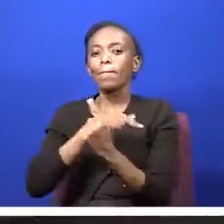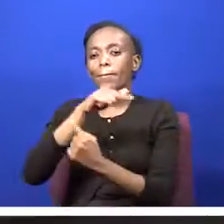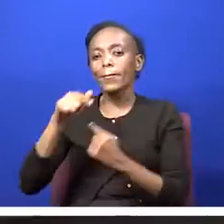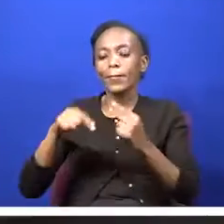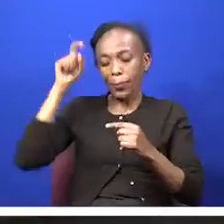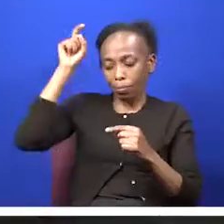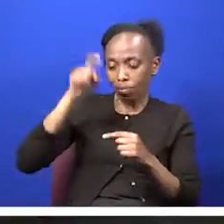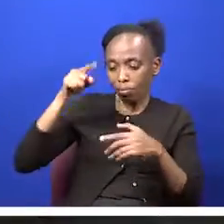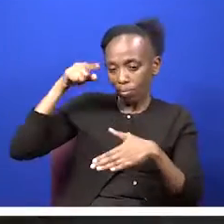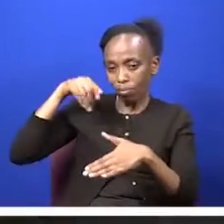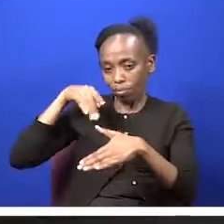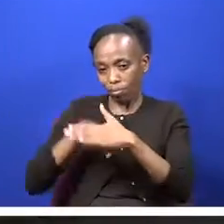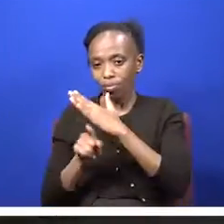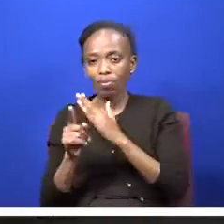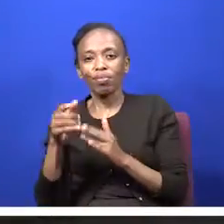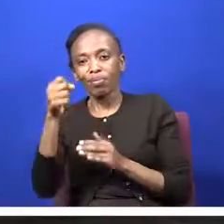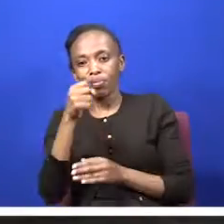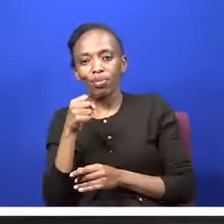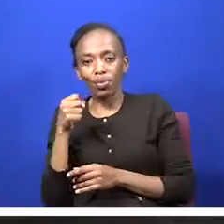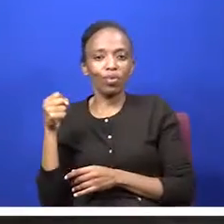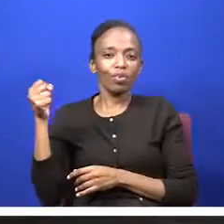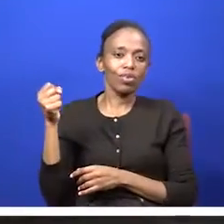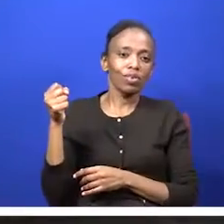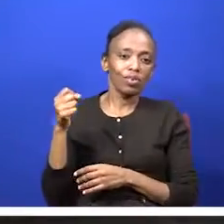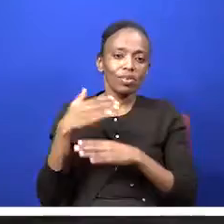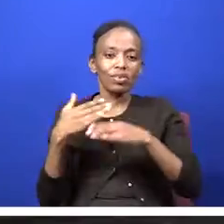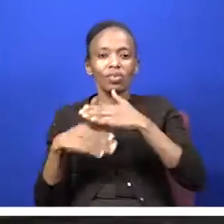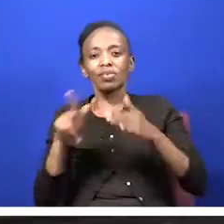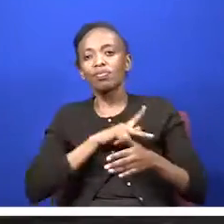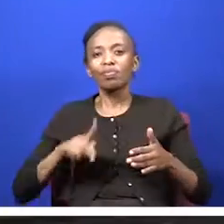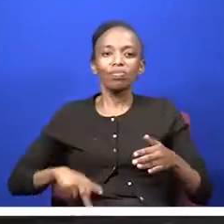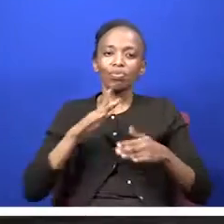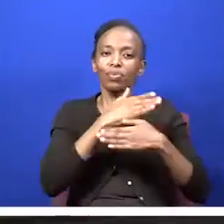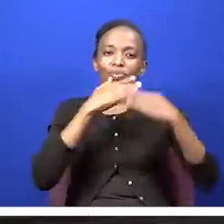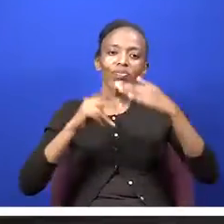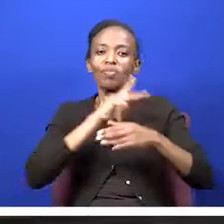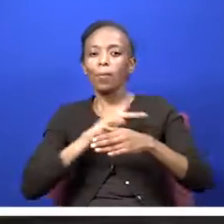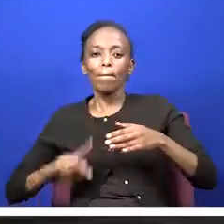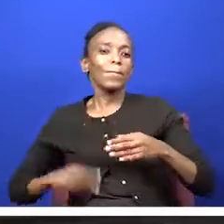Building up